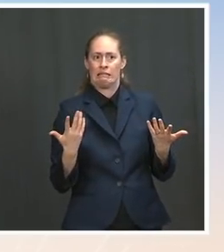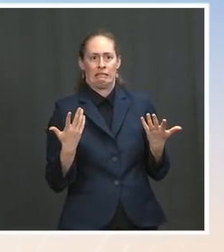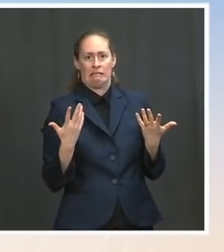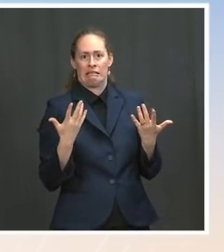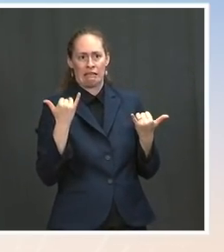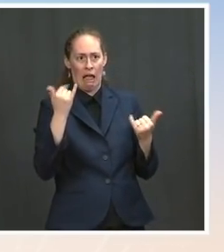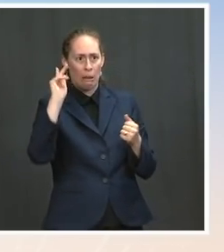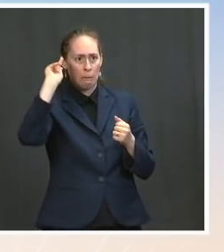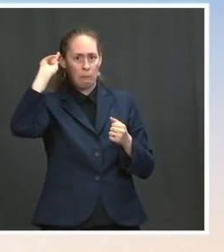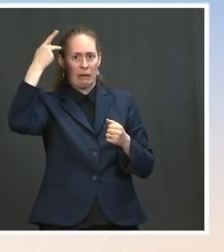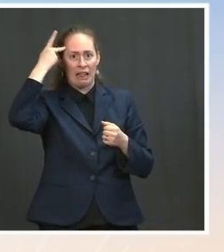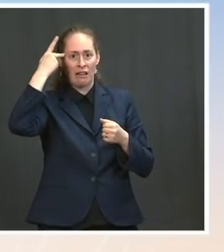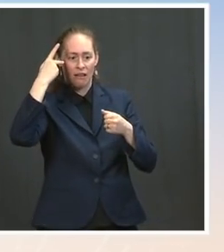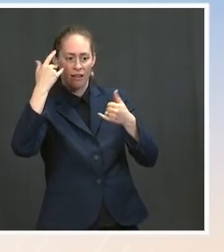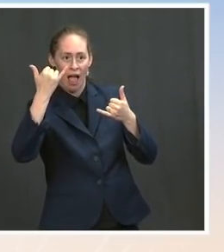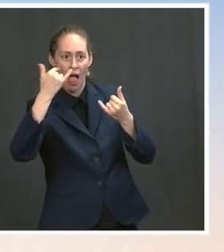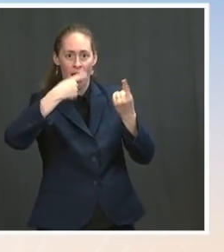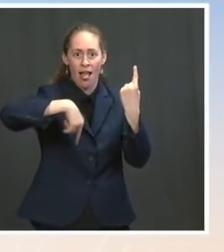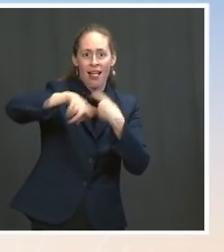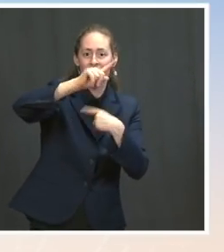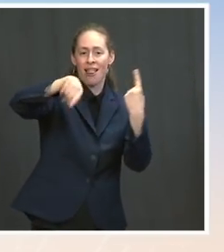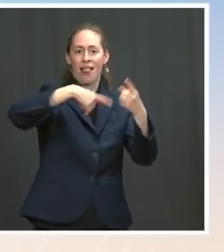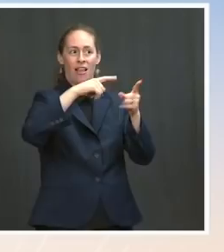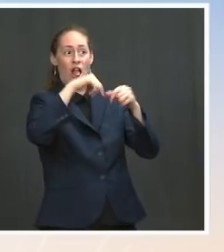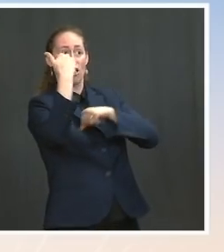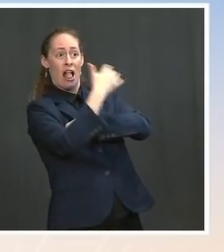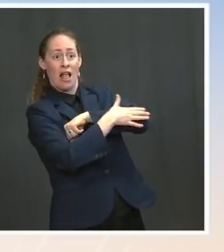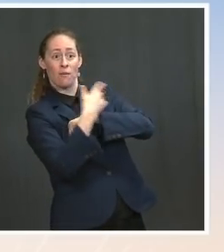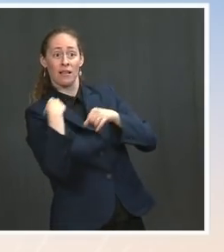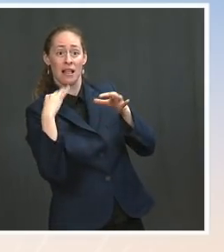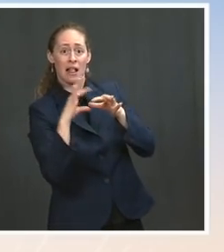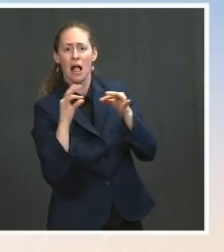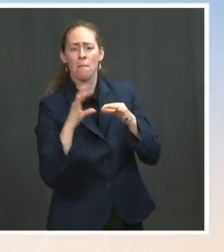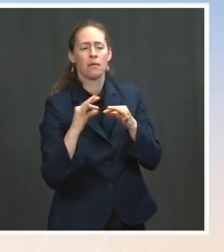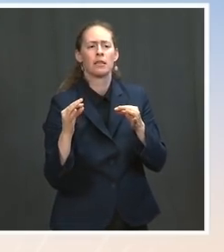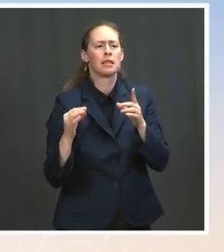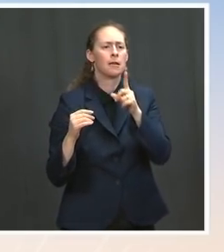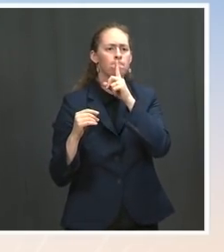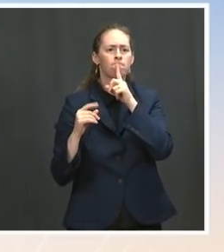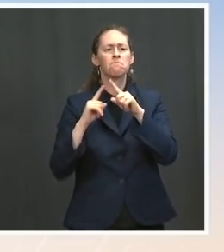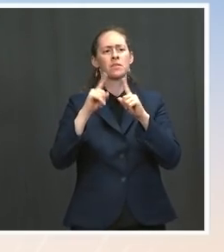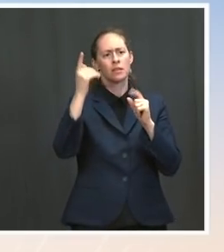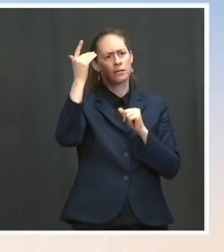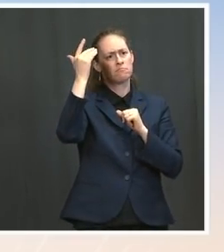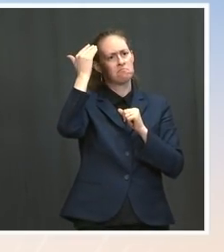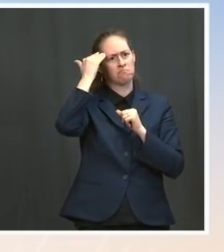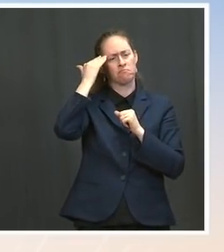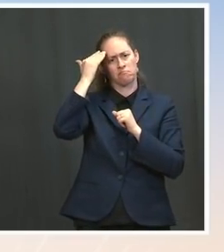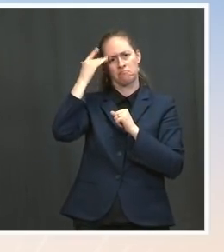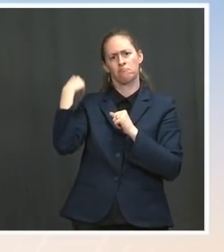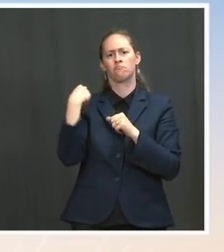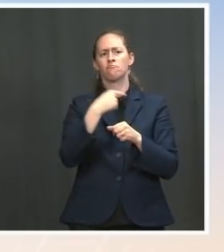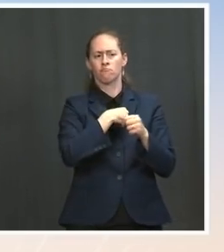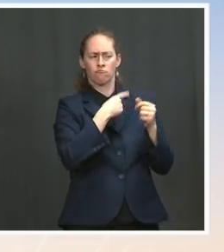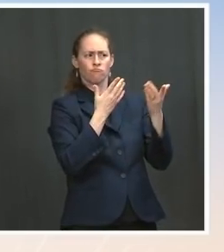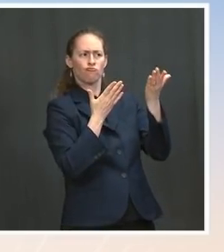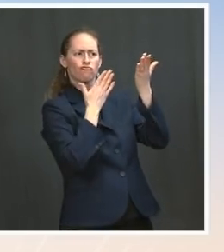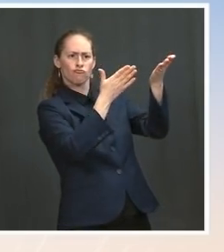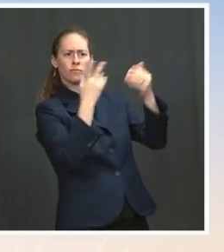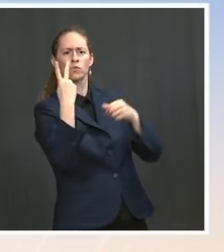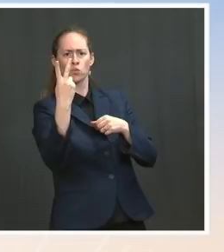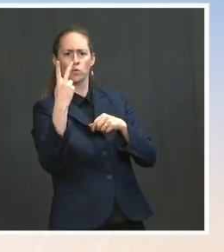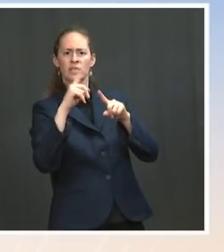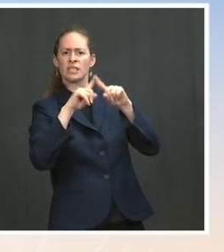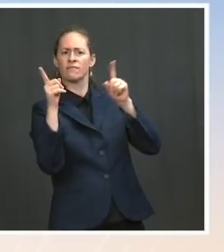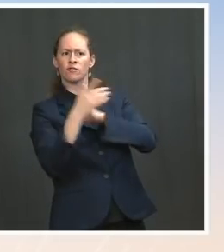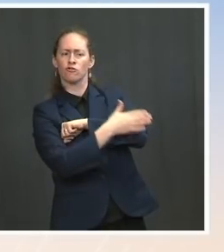think you probably know well what the president's view is on a two-state solution and how he believes it's the only path forward for lasting peace in the region. And